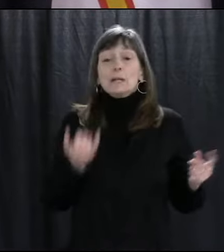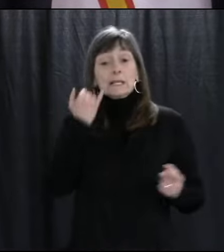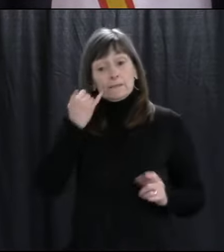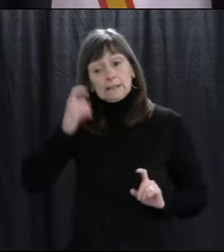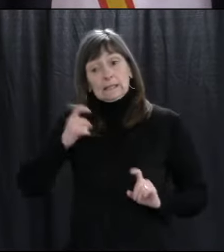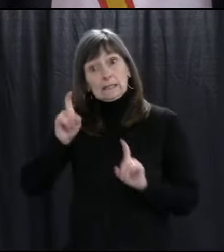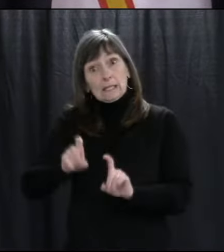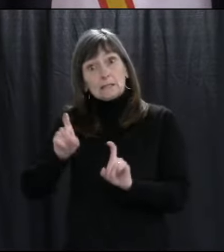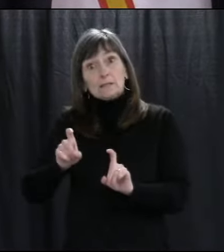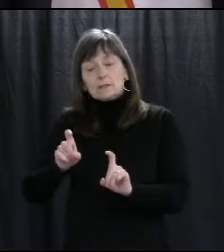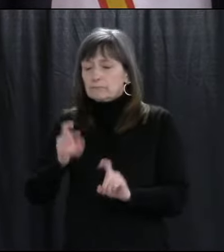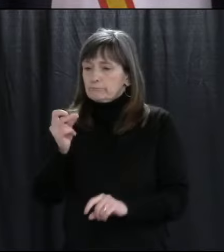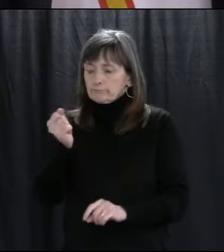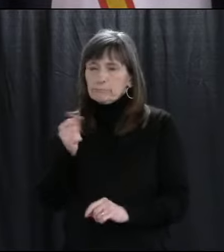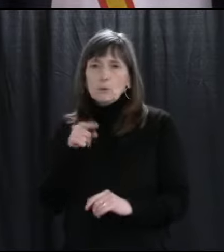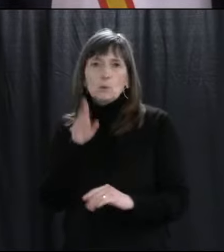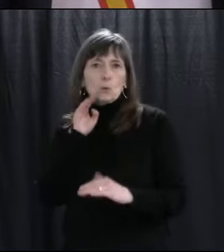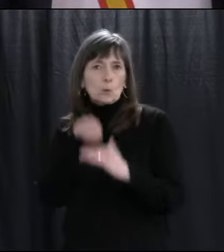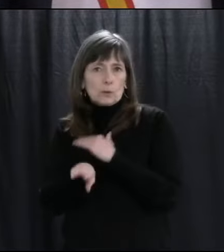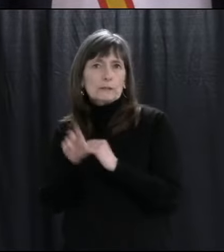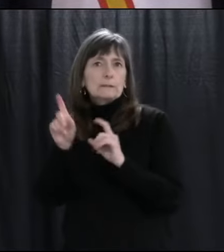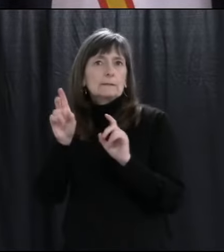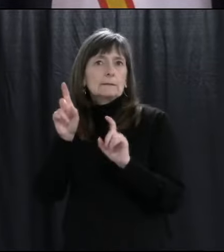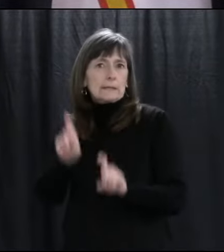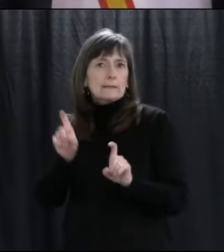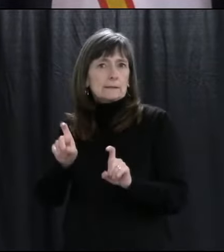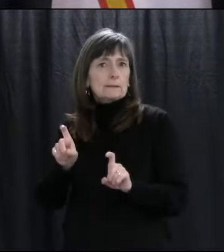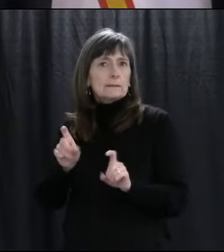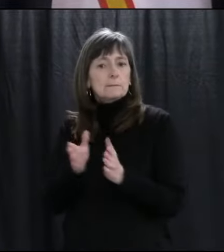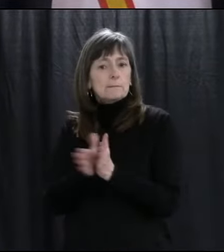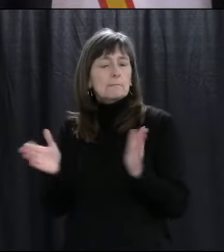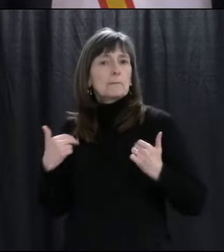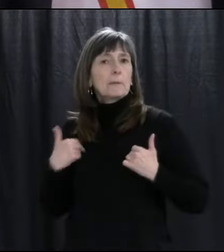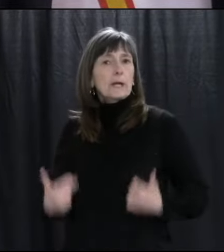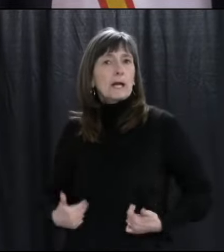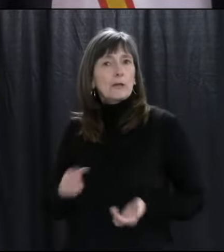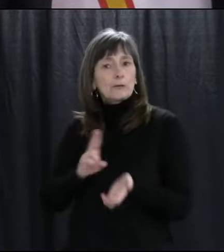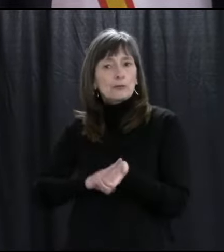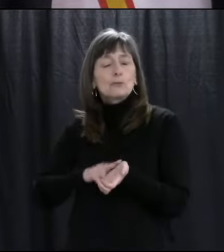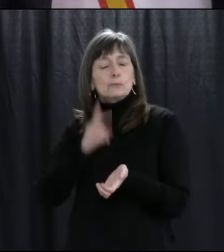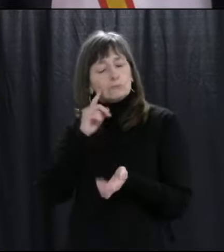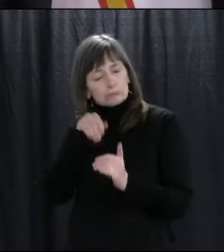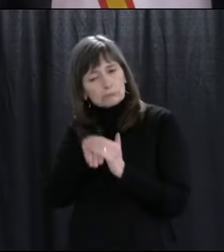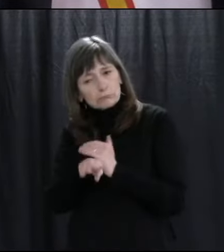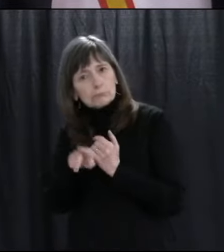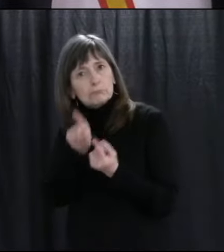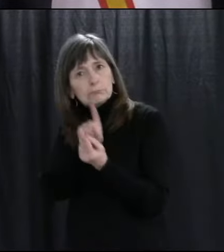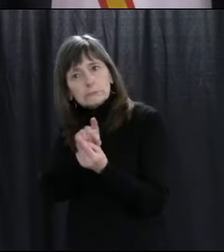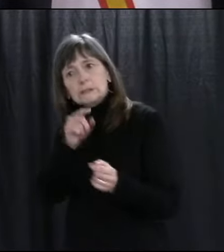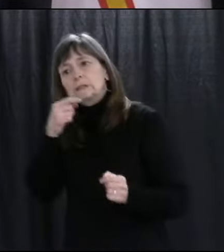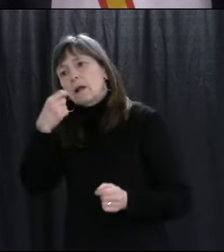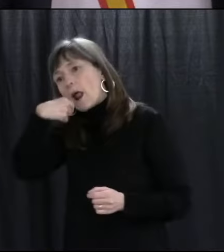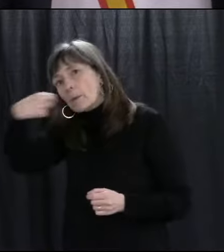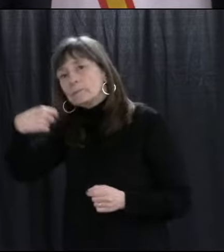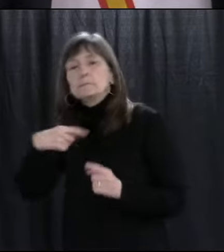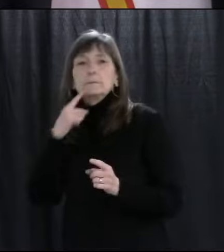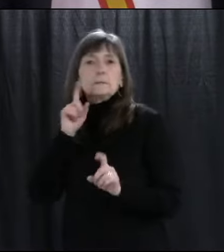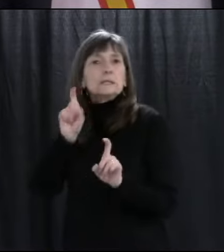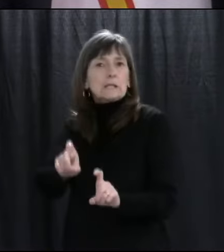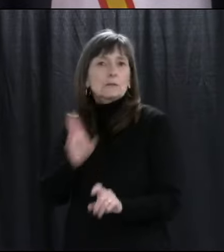tested. Public health nurses are going in to do the testing. It may